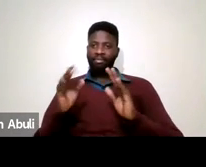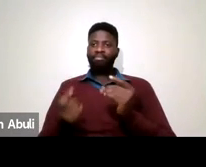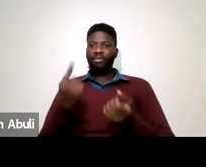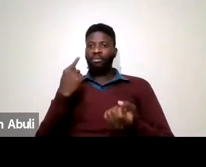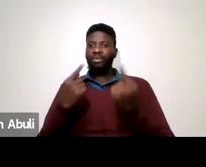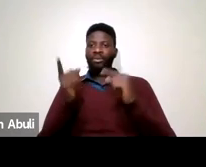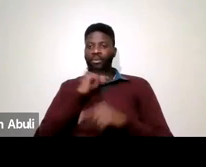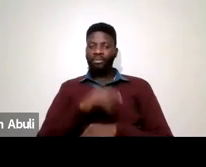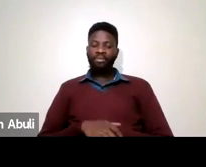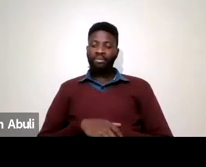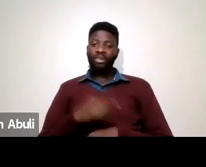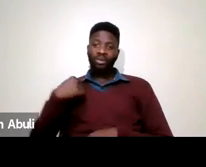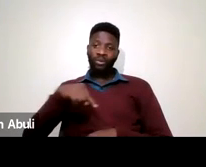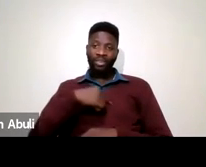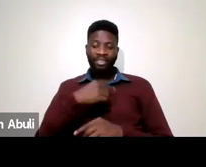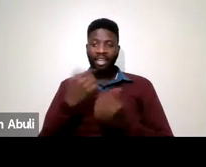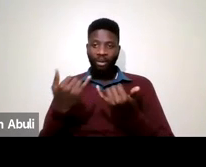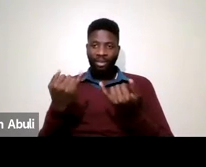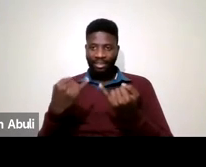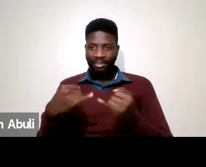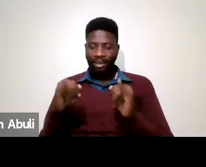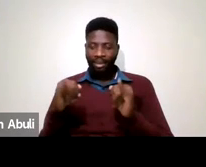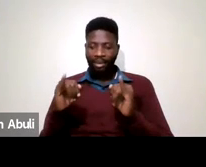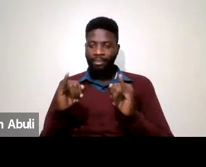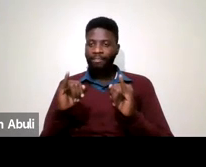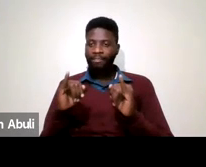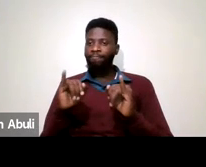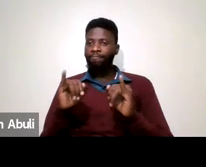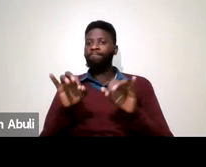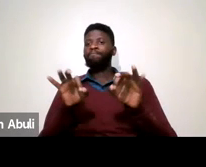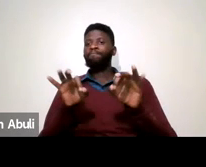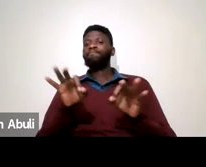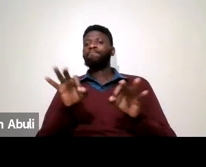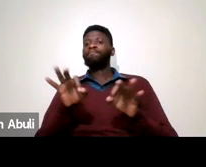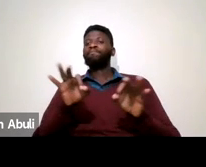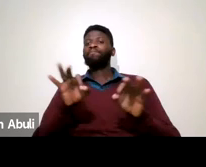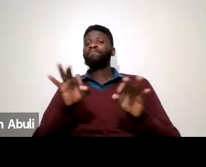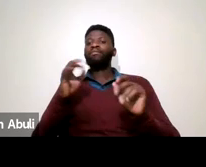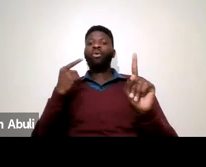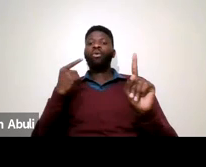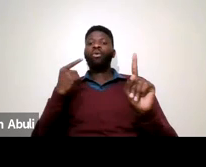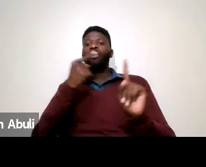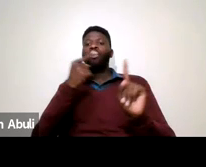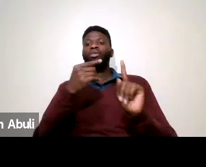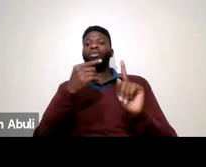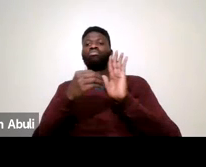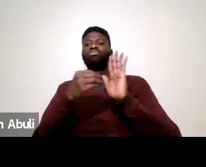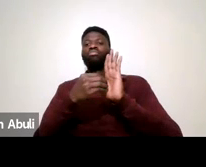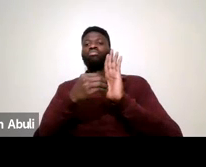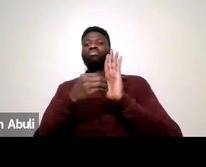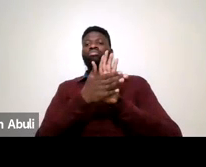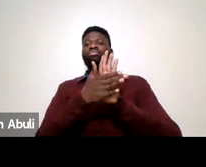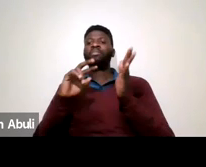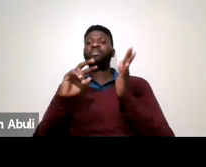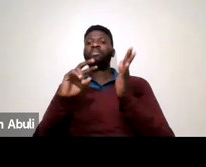try to unpack what is goal setting. just to put some English words